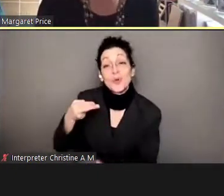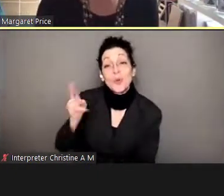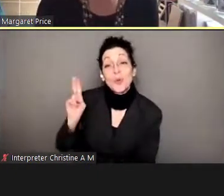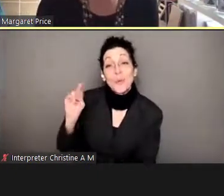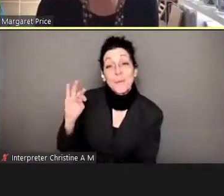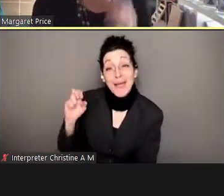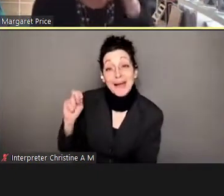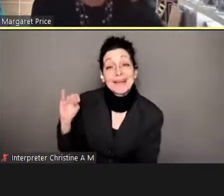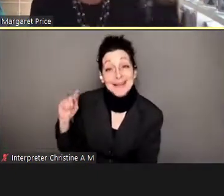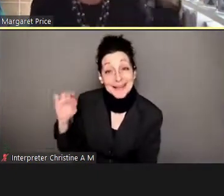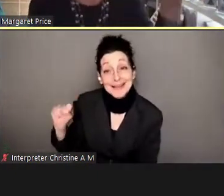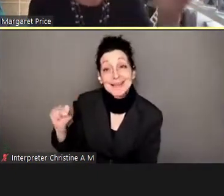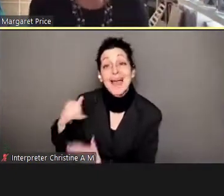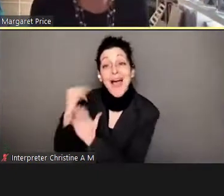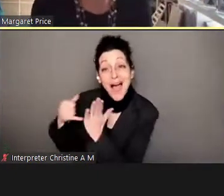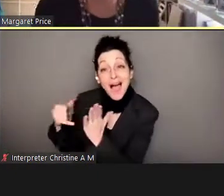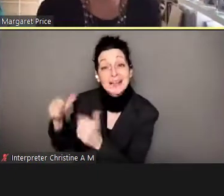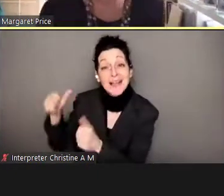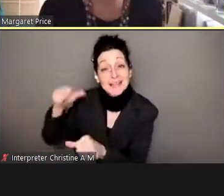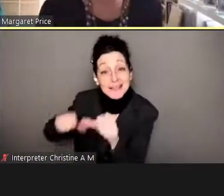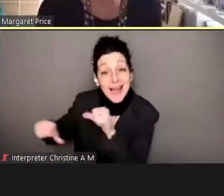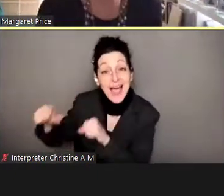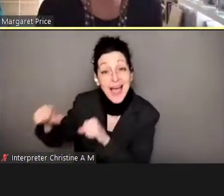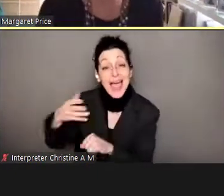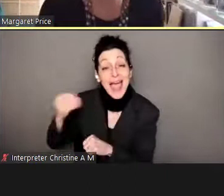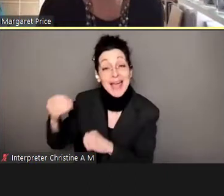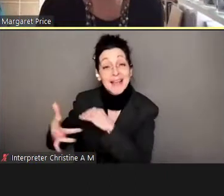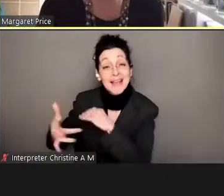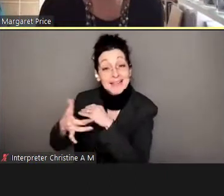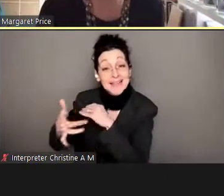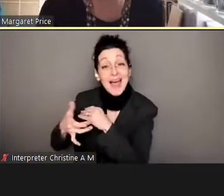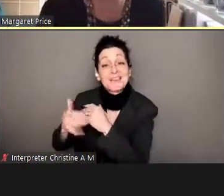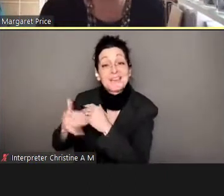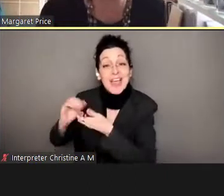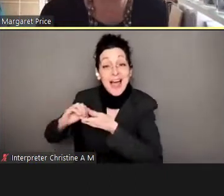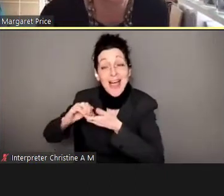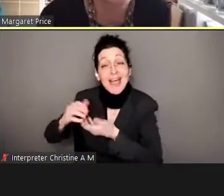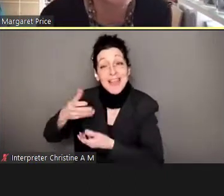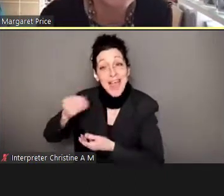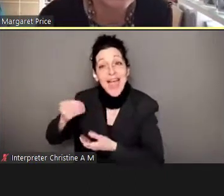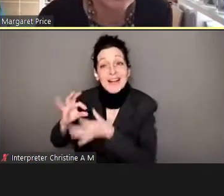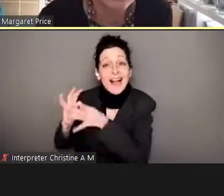Alliance, and Collaboratory. Thank you. It's a wonderful online digital learning hub.